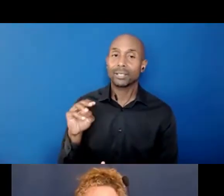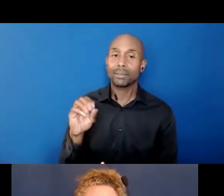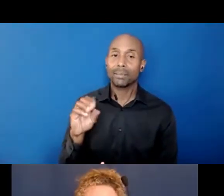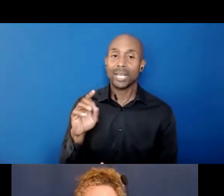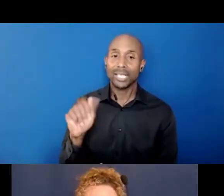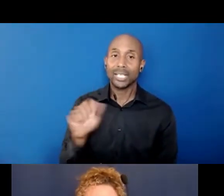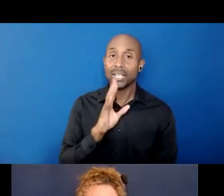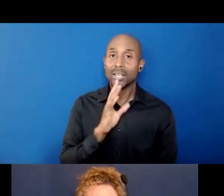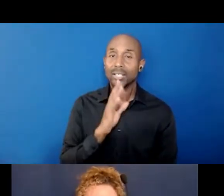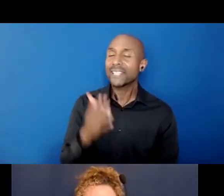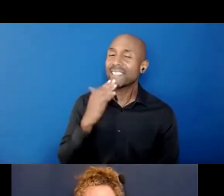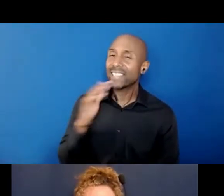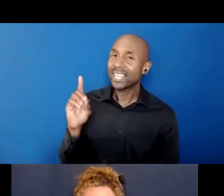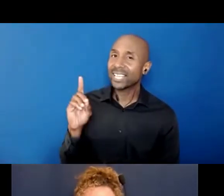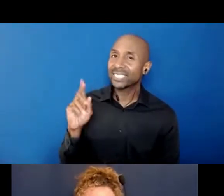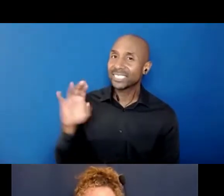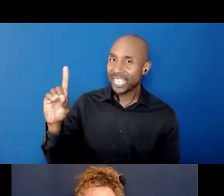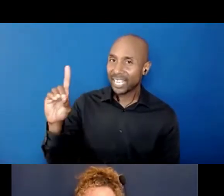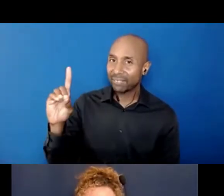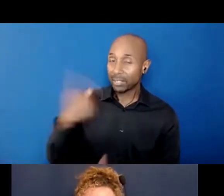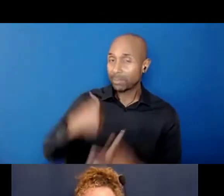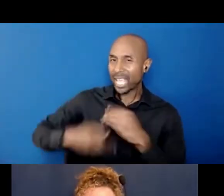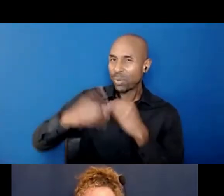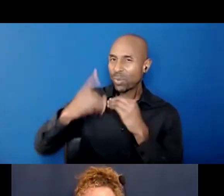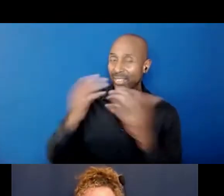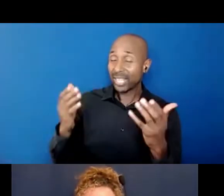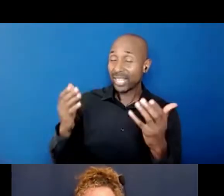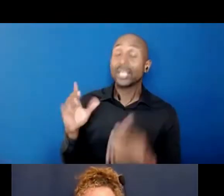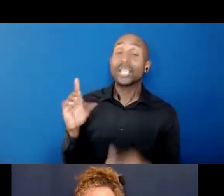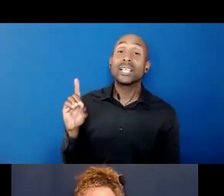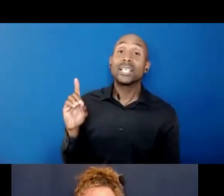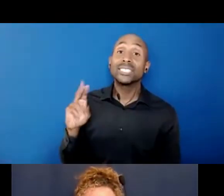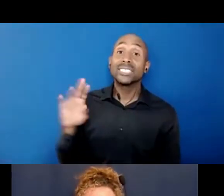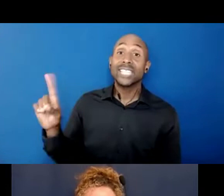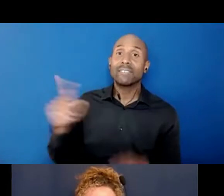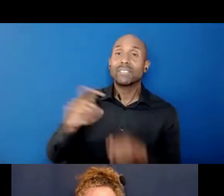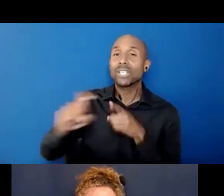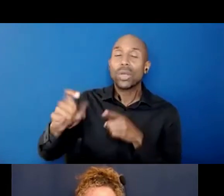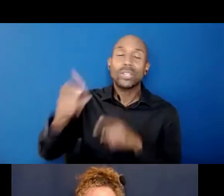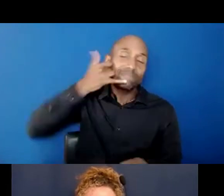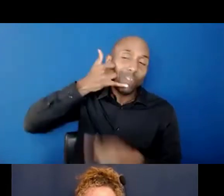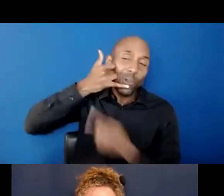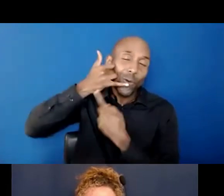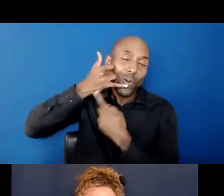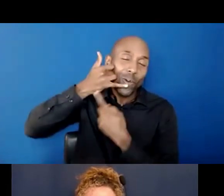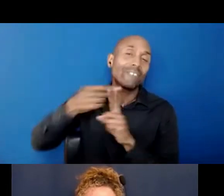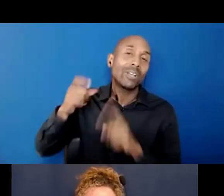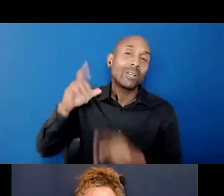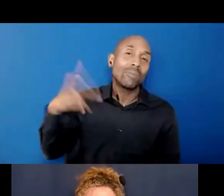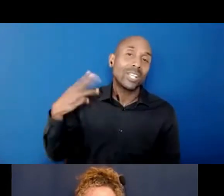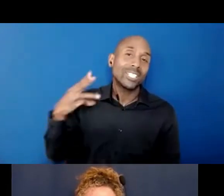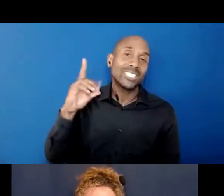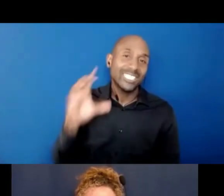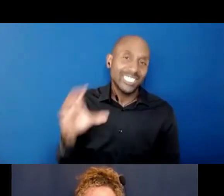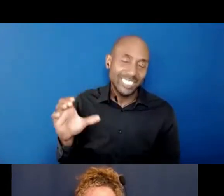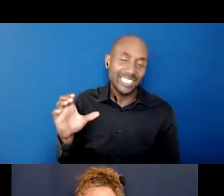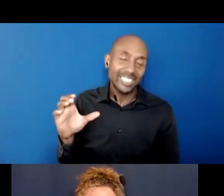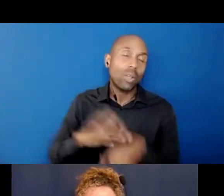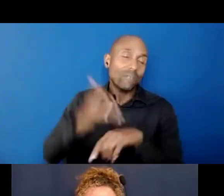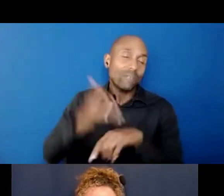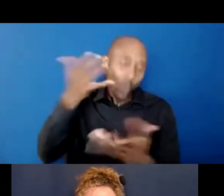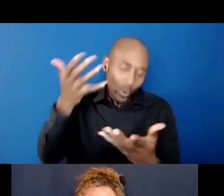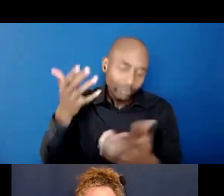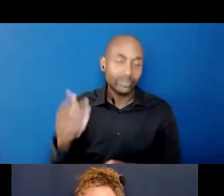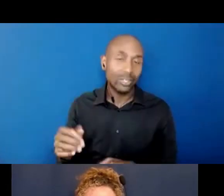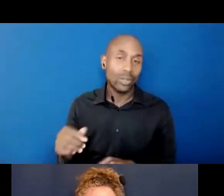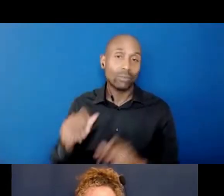quick to mention for anybody joining us that David is dialing in from Washington, D.C., calling in by phone, so we won't